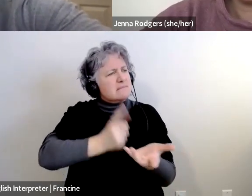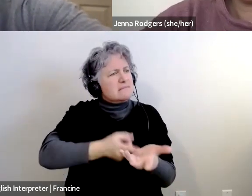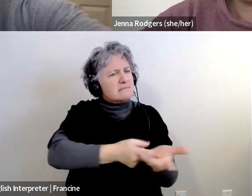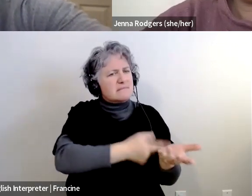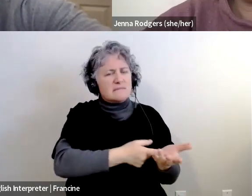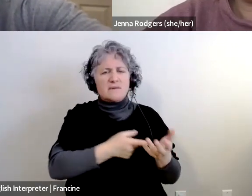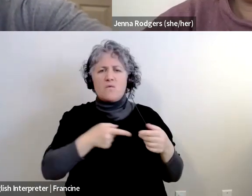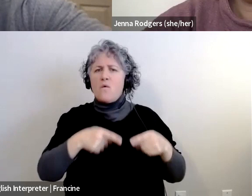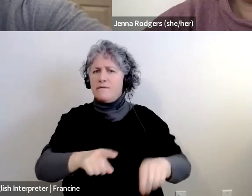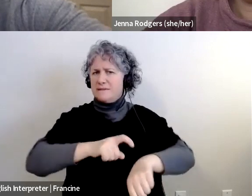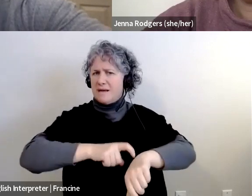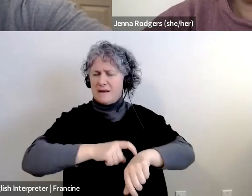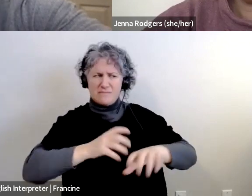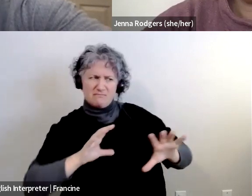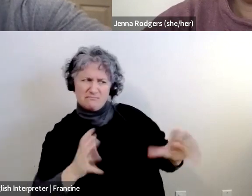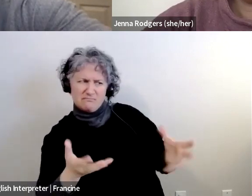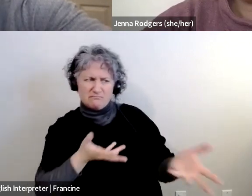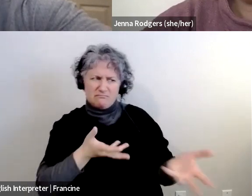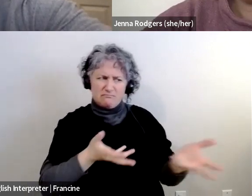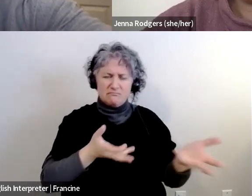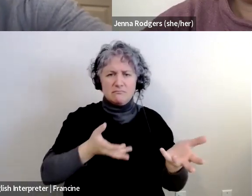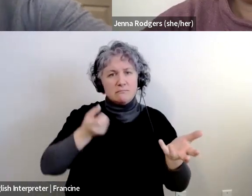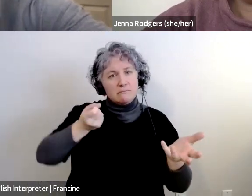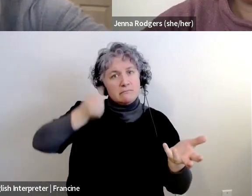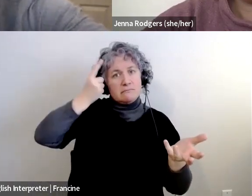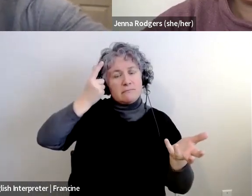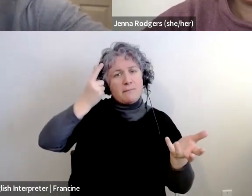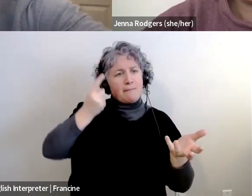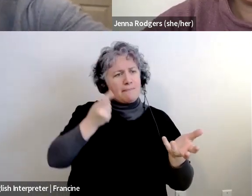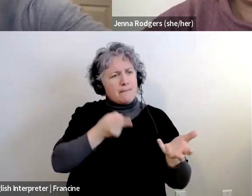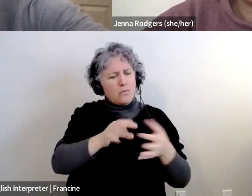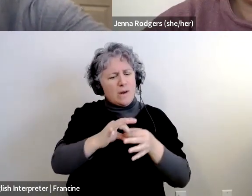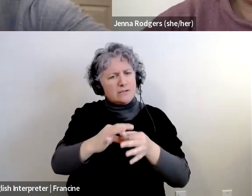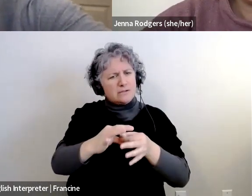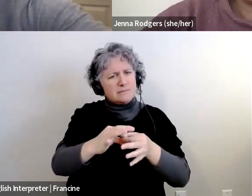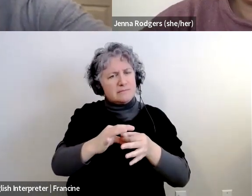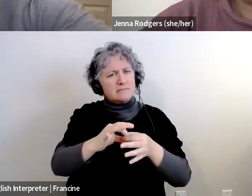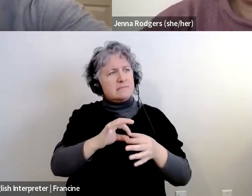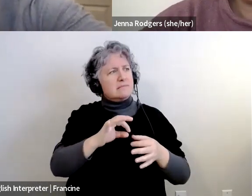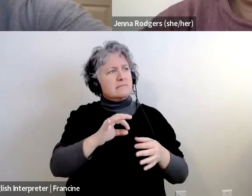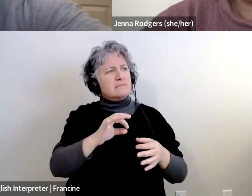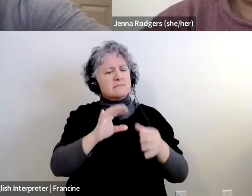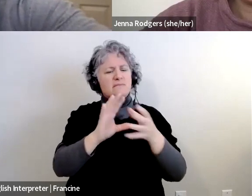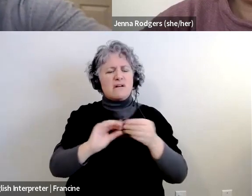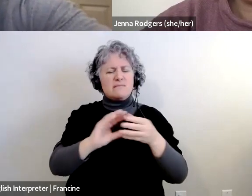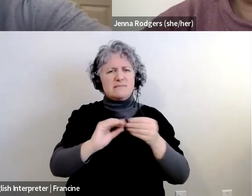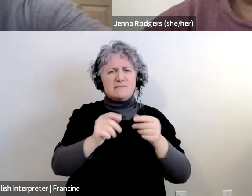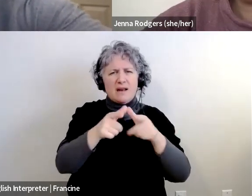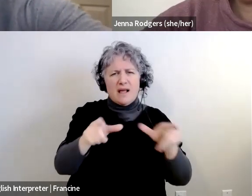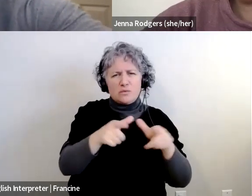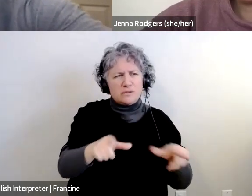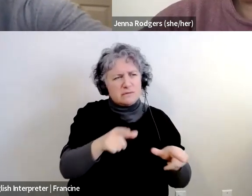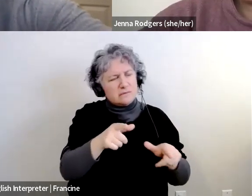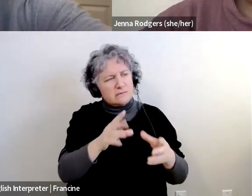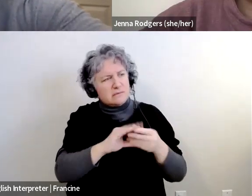long period of time where we start to break down how are they using, what slang words are they doing? What are they using to put each